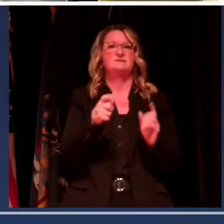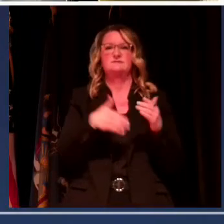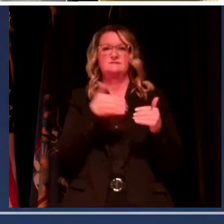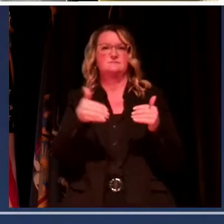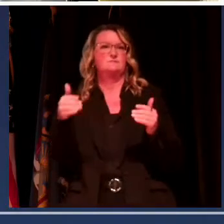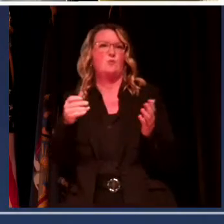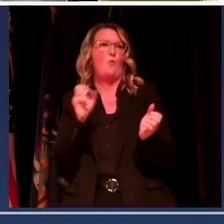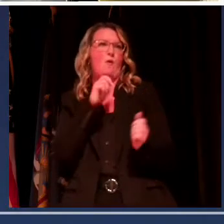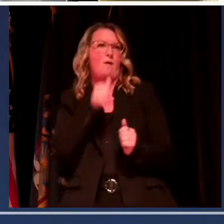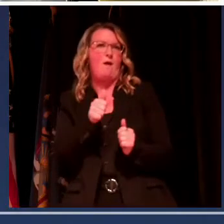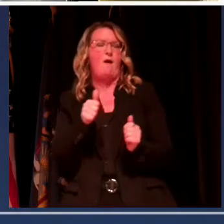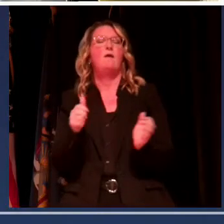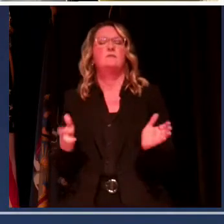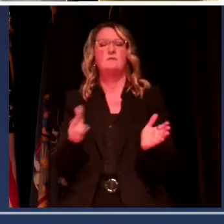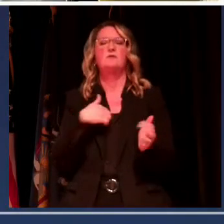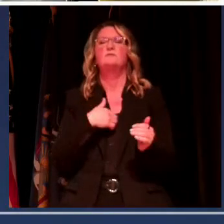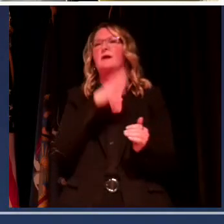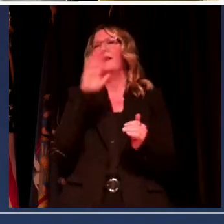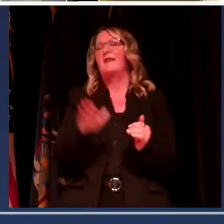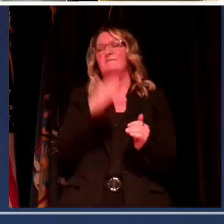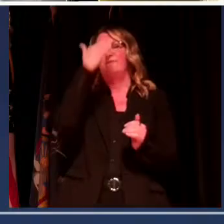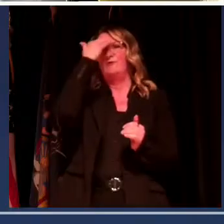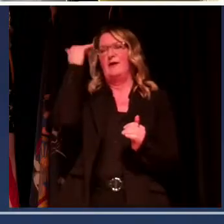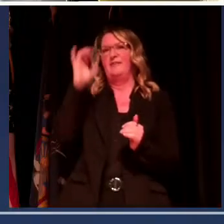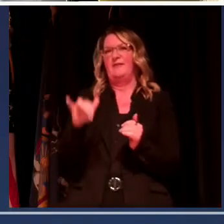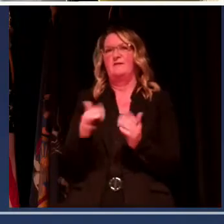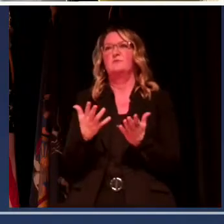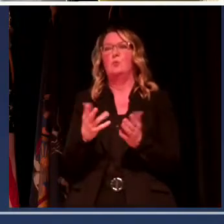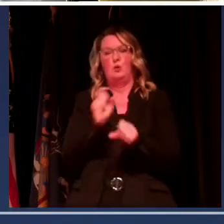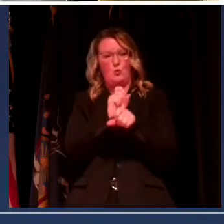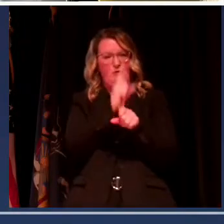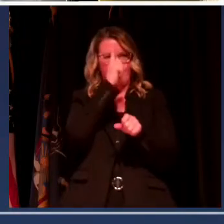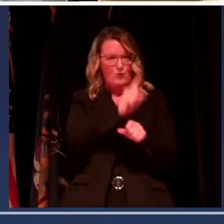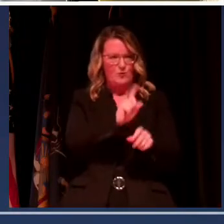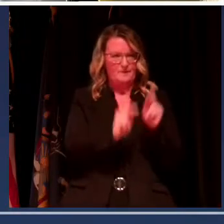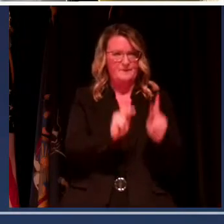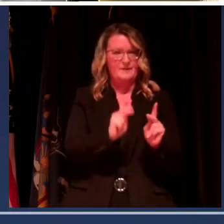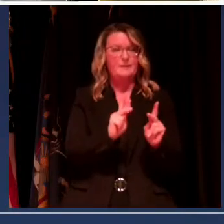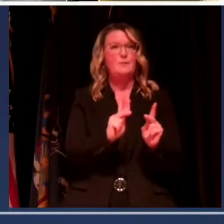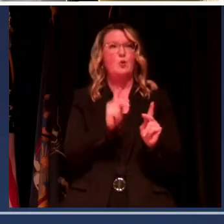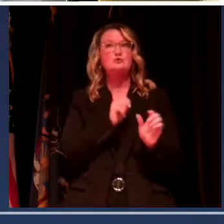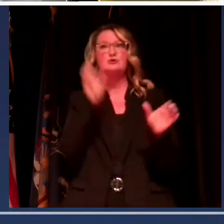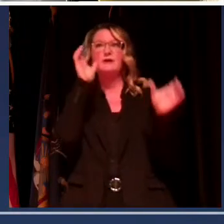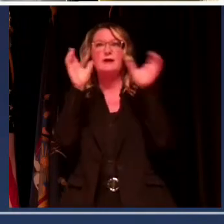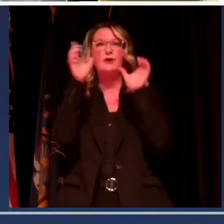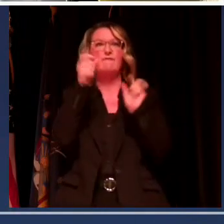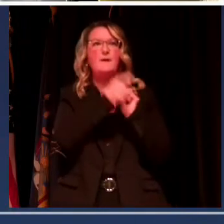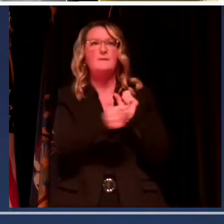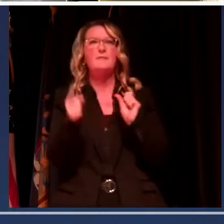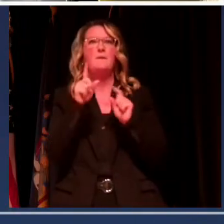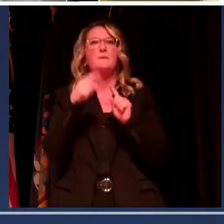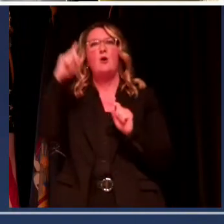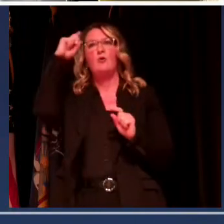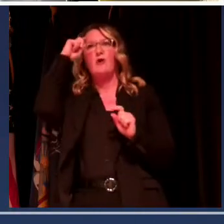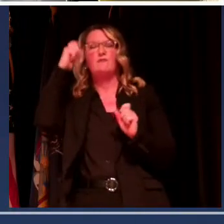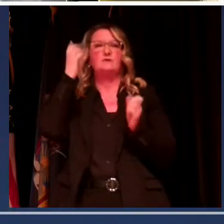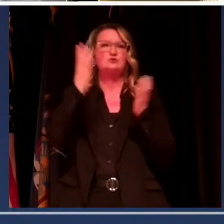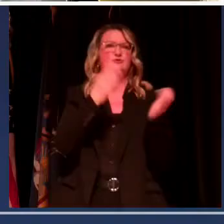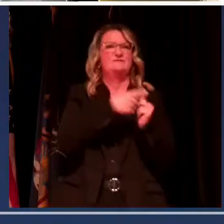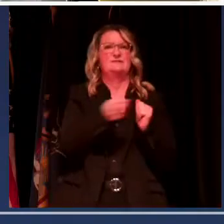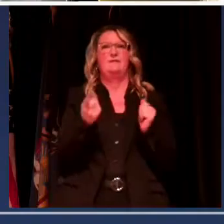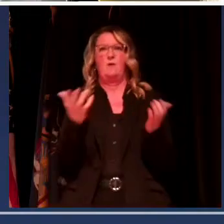lives. We must never forget that. We work for the people and should hear from our bosses about the government and services they